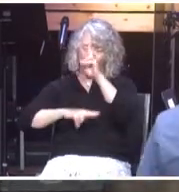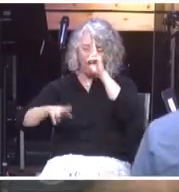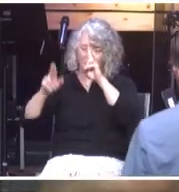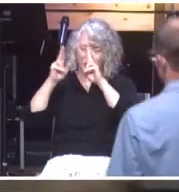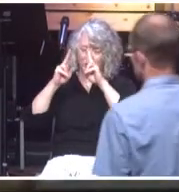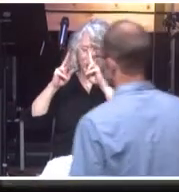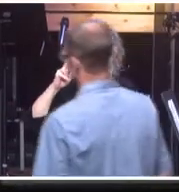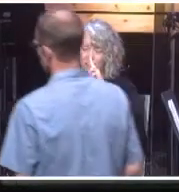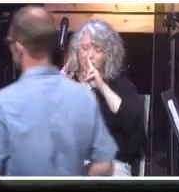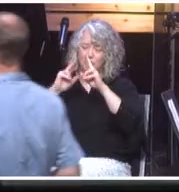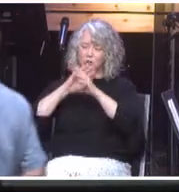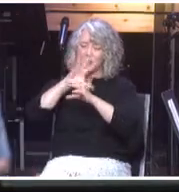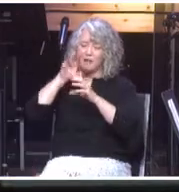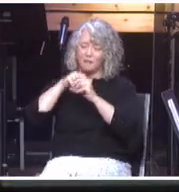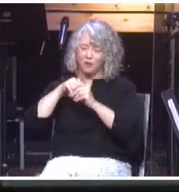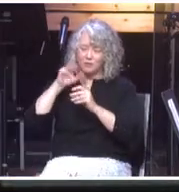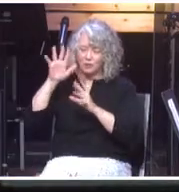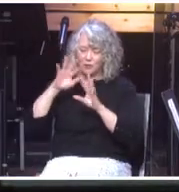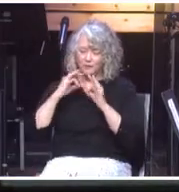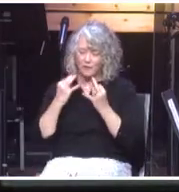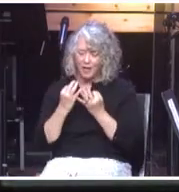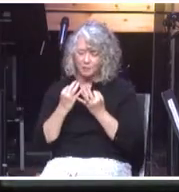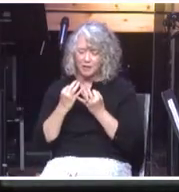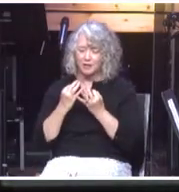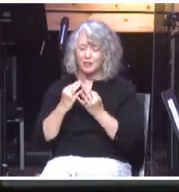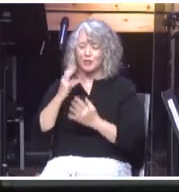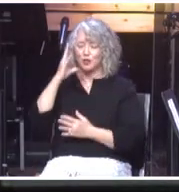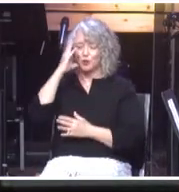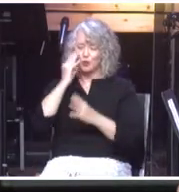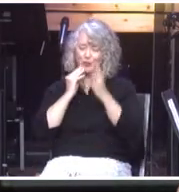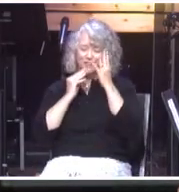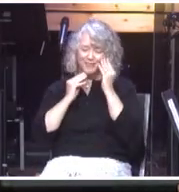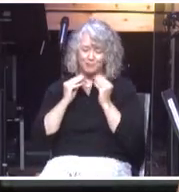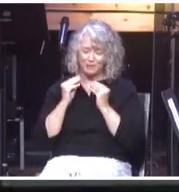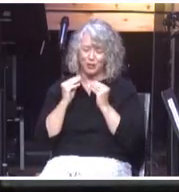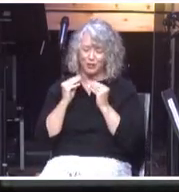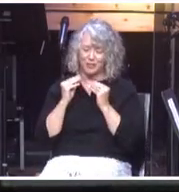to be in Your family, to experience